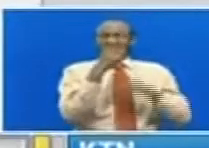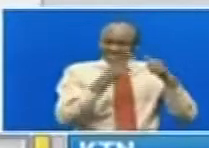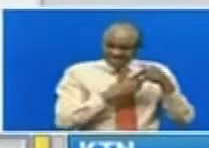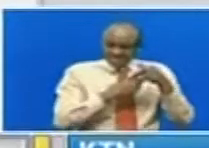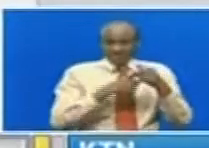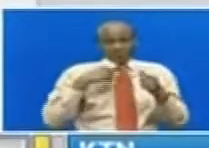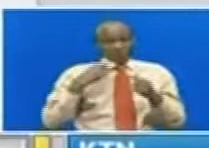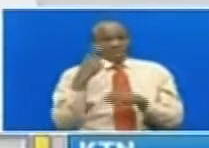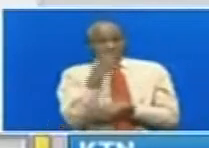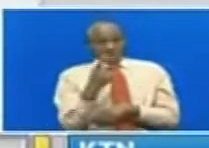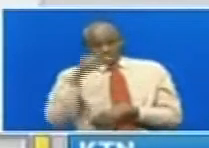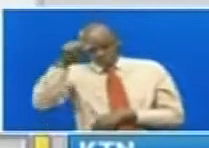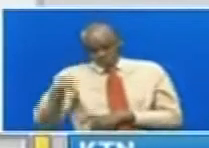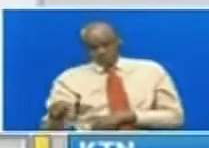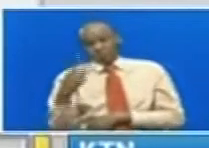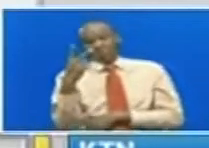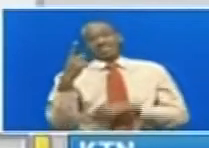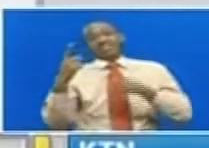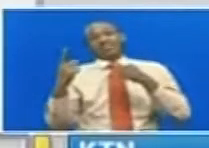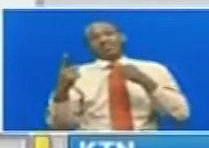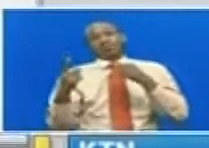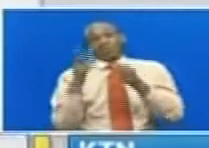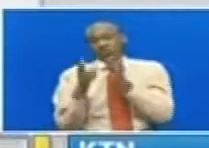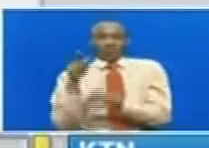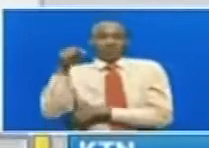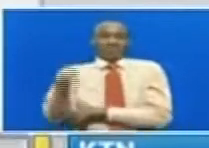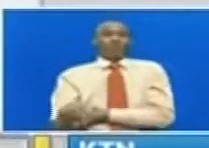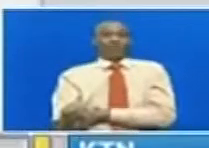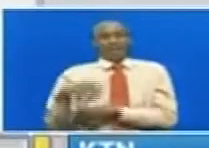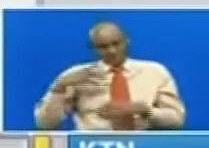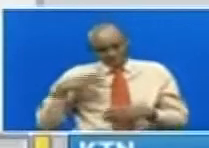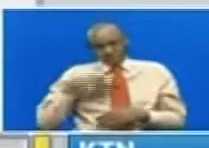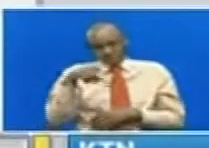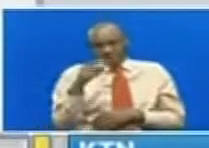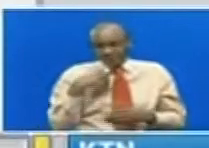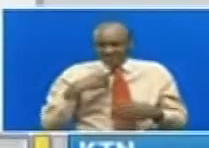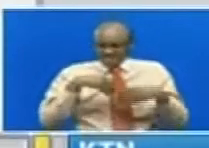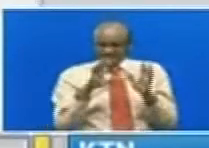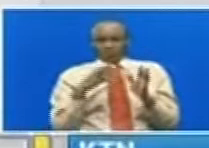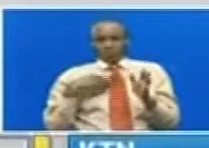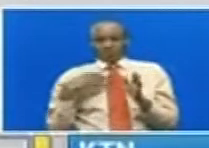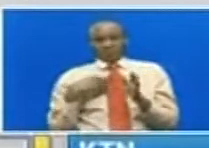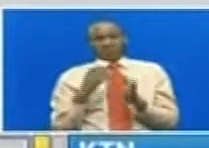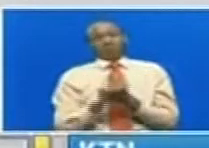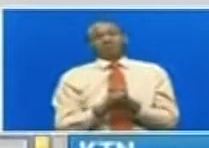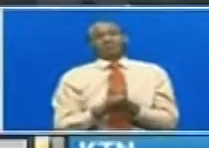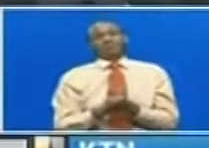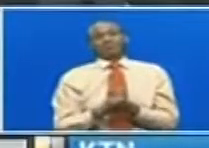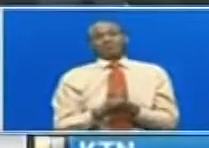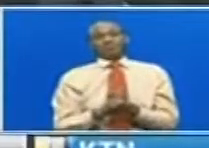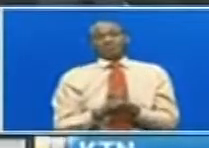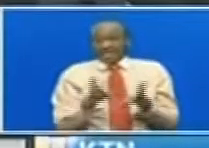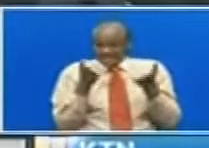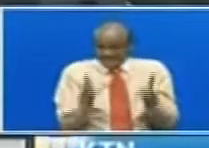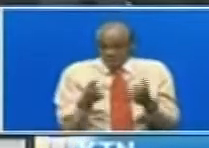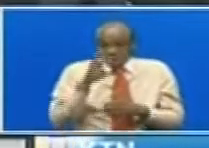at the beginning of April to 22 shillings and 25 cents today, as investors dump the stock to limit the exposure to the unfolding crisis.